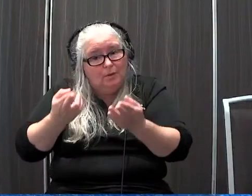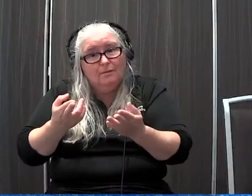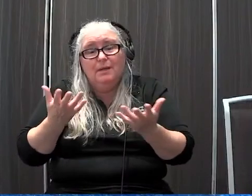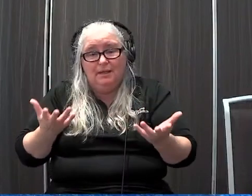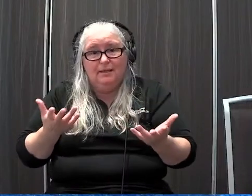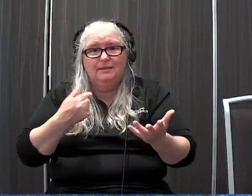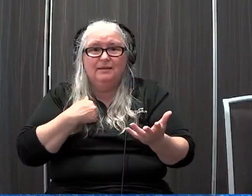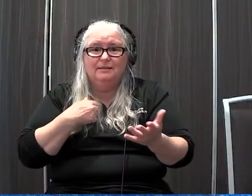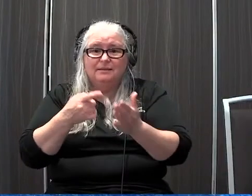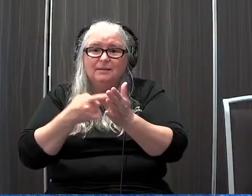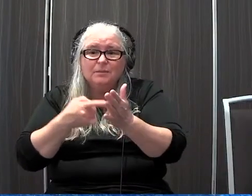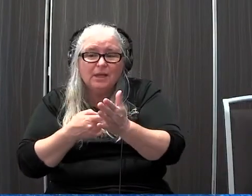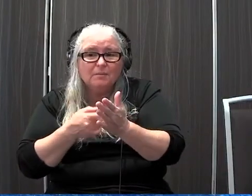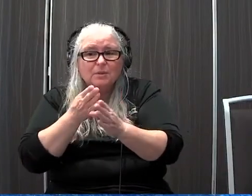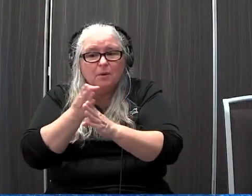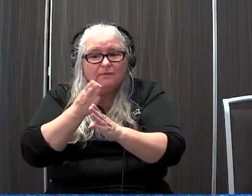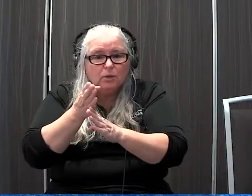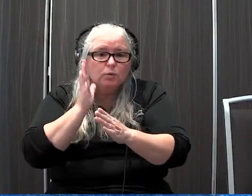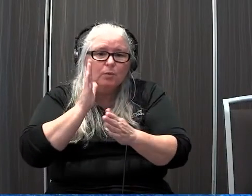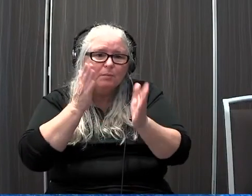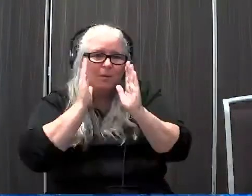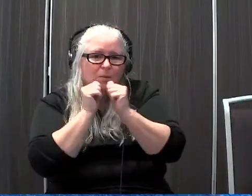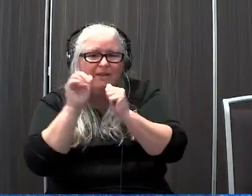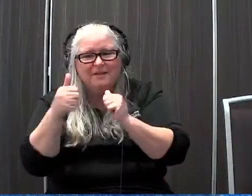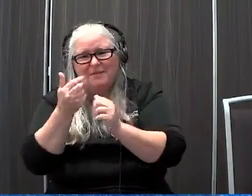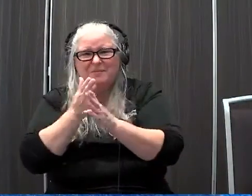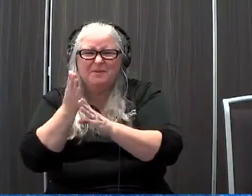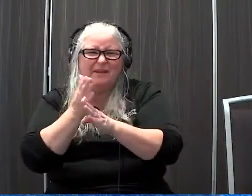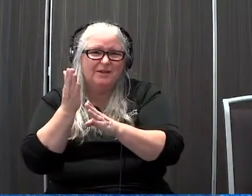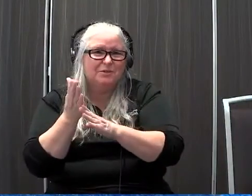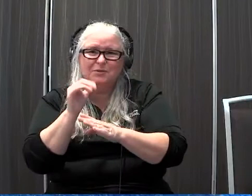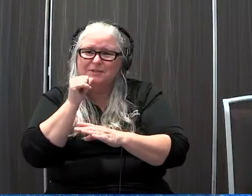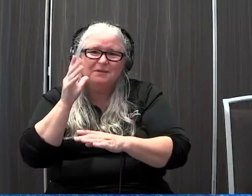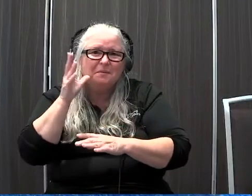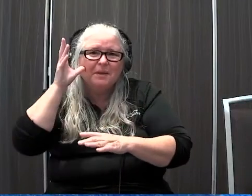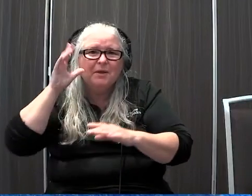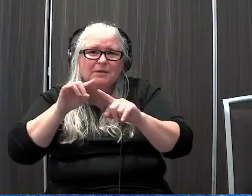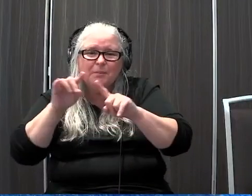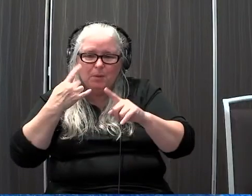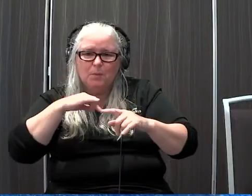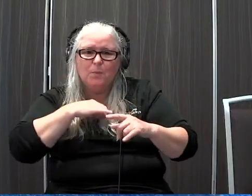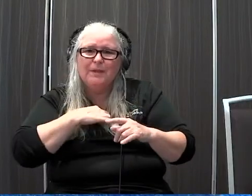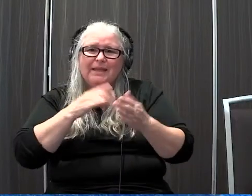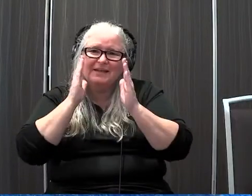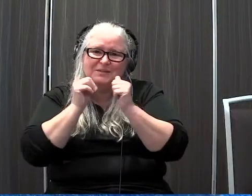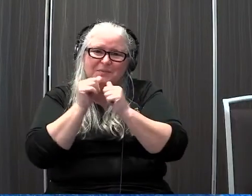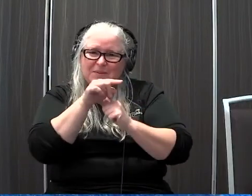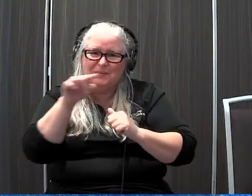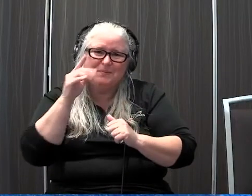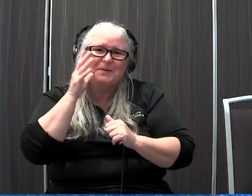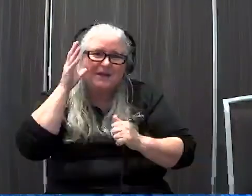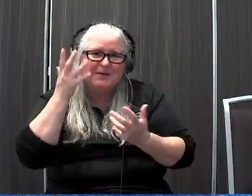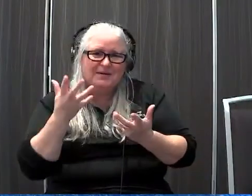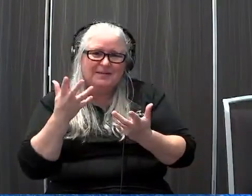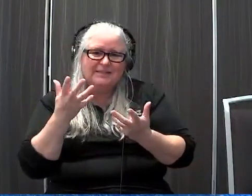sometimes professionals listen more to other professionals. But the good thing is that we've listened to you when making this. So this is hopefully reflective of what you would